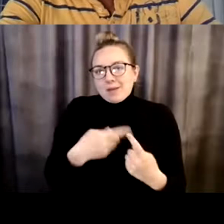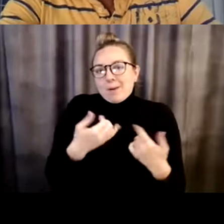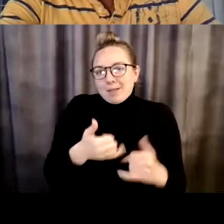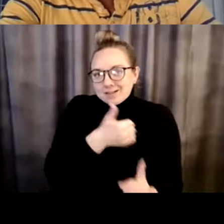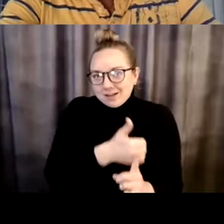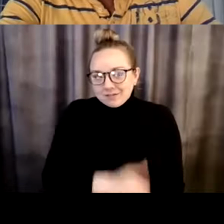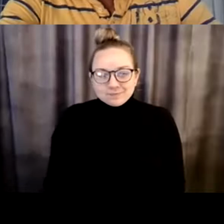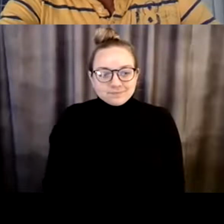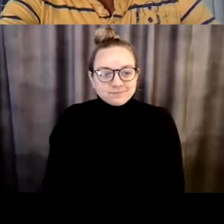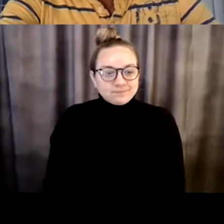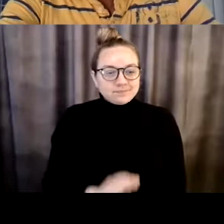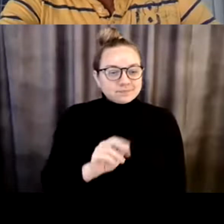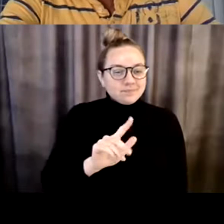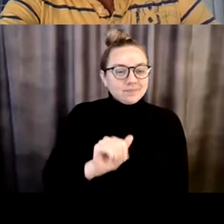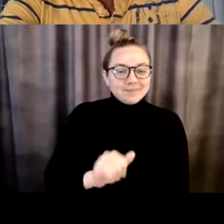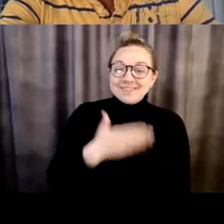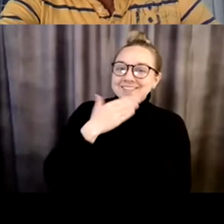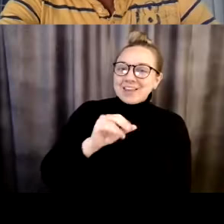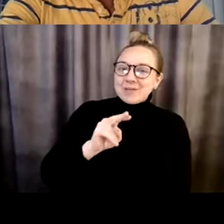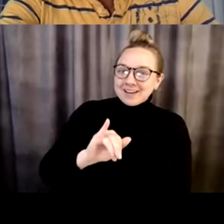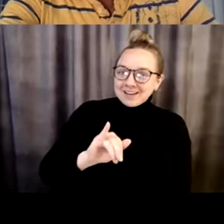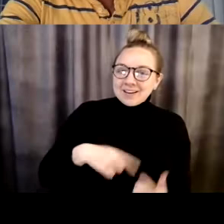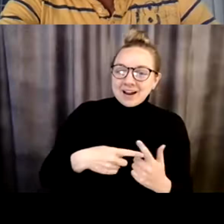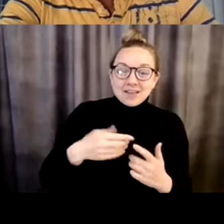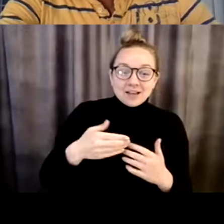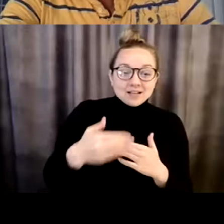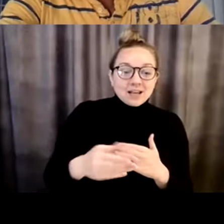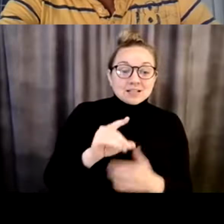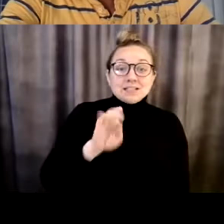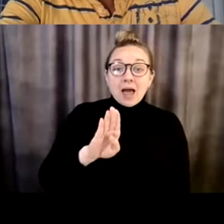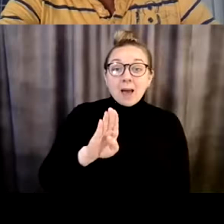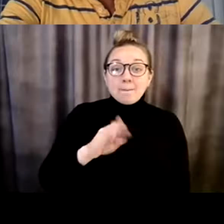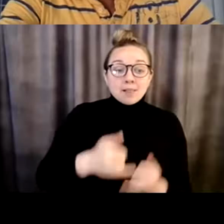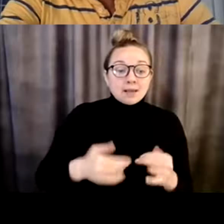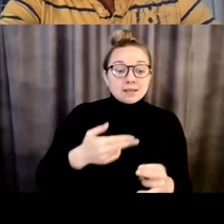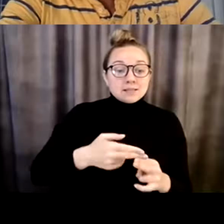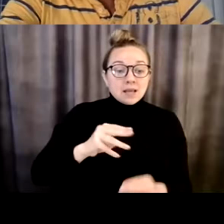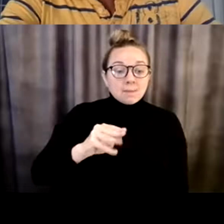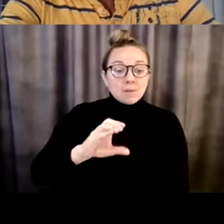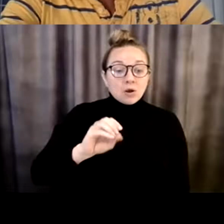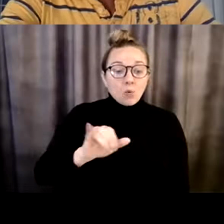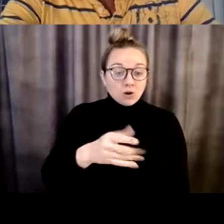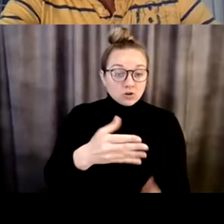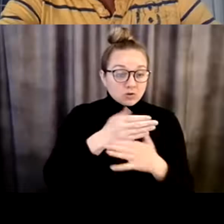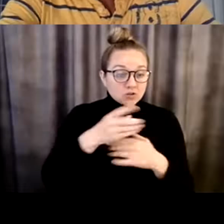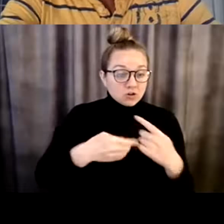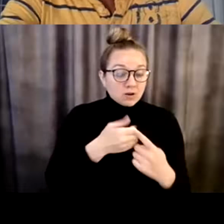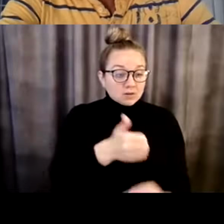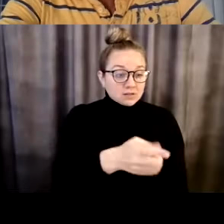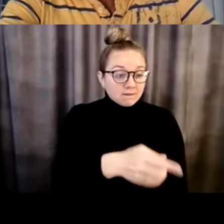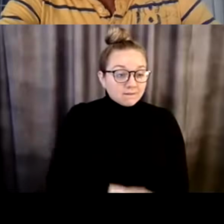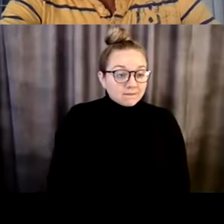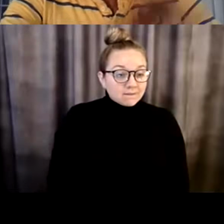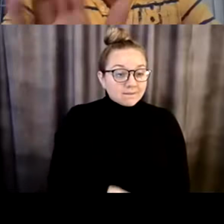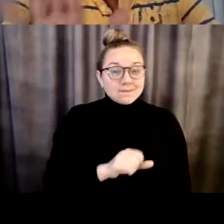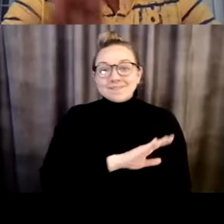All right, thank you. And next, Deb McCoy, would you like to tell us a little bit about yourself? Yes, hi